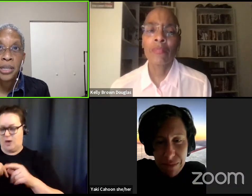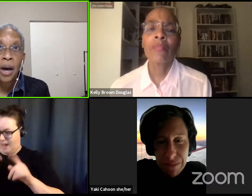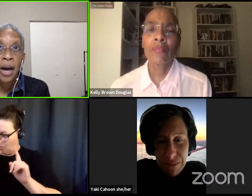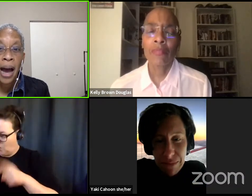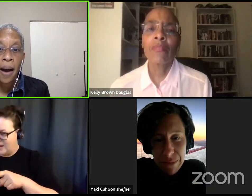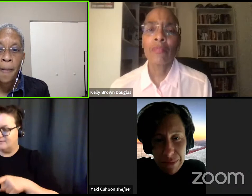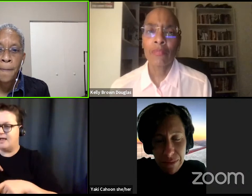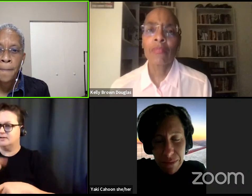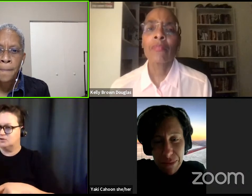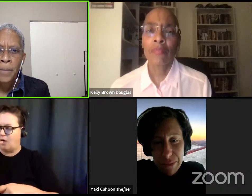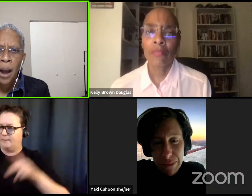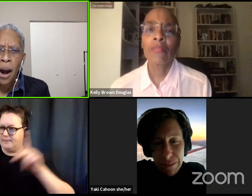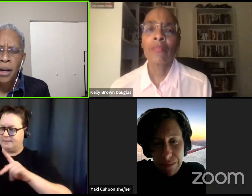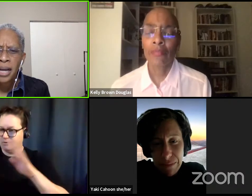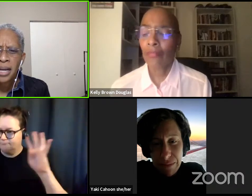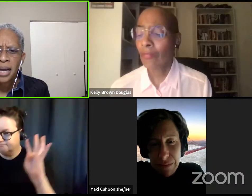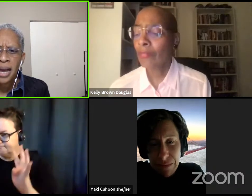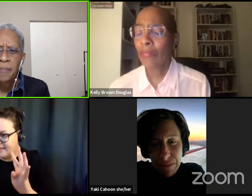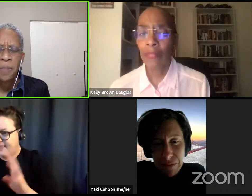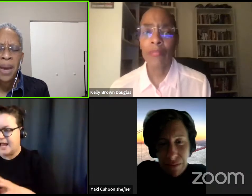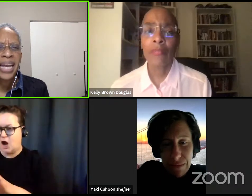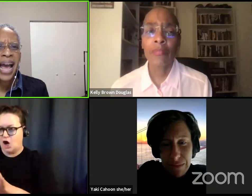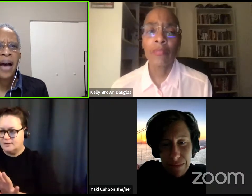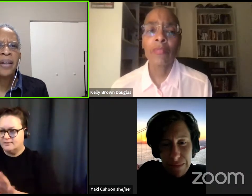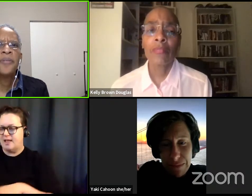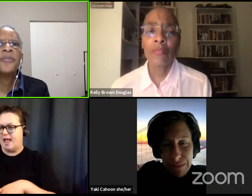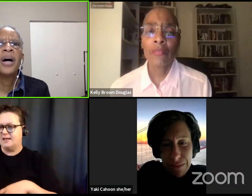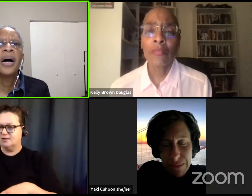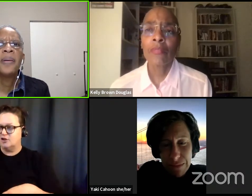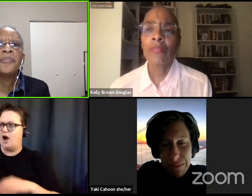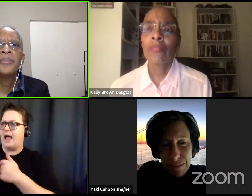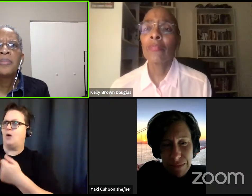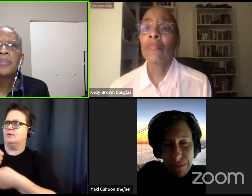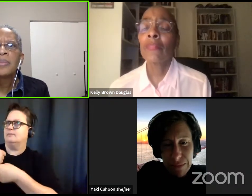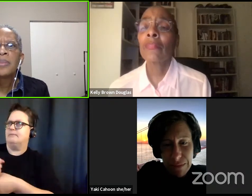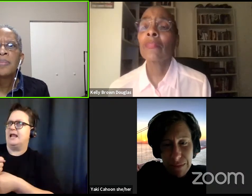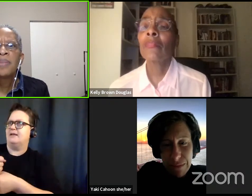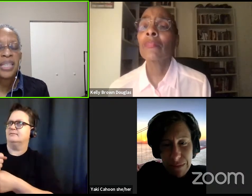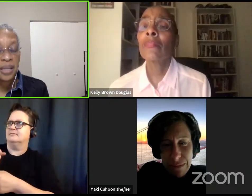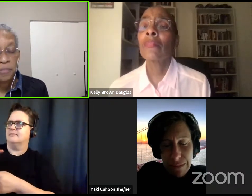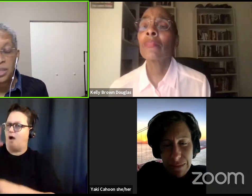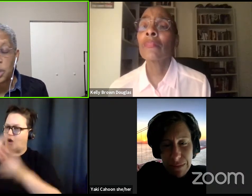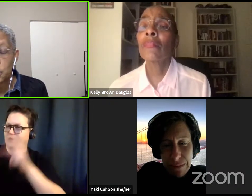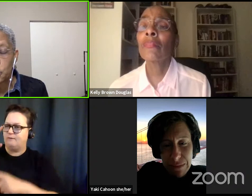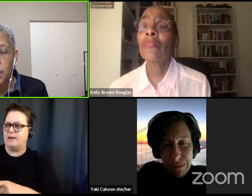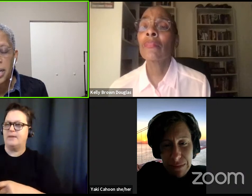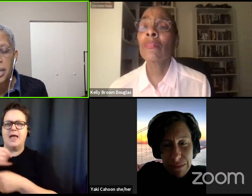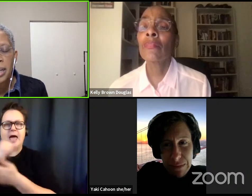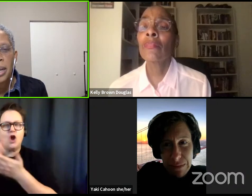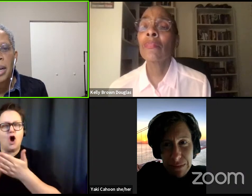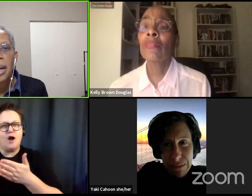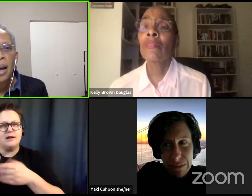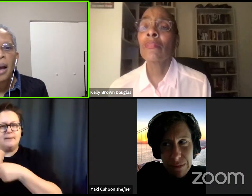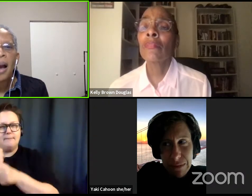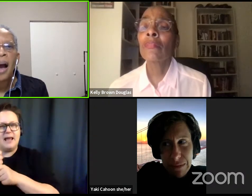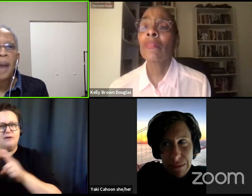honored and saw how art had been made out of things that had been destroyed,